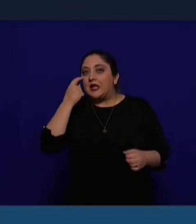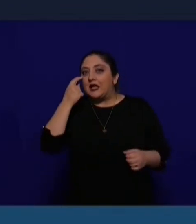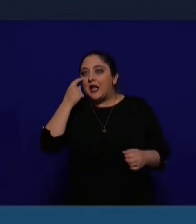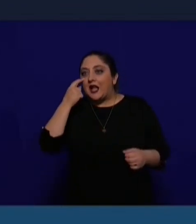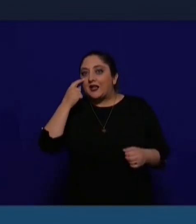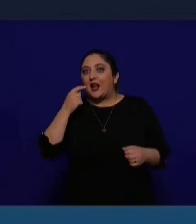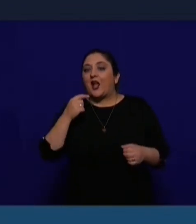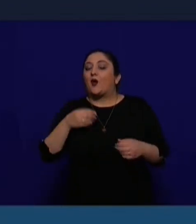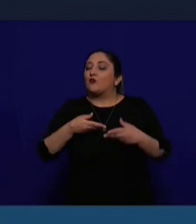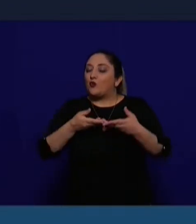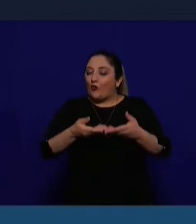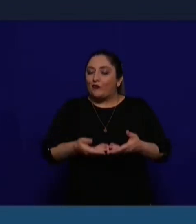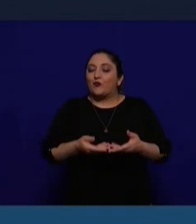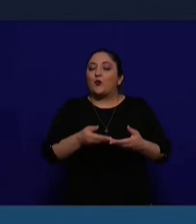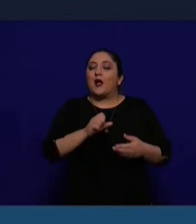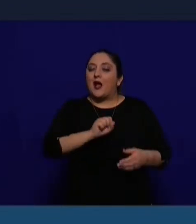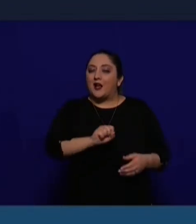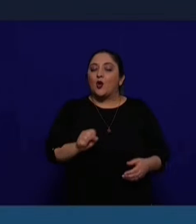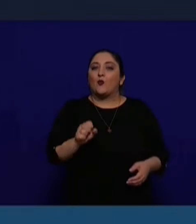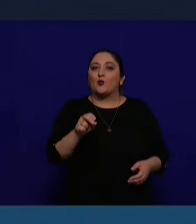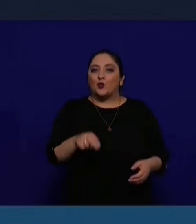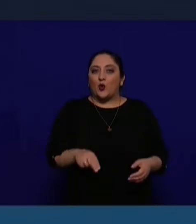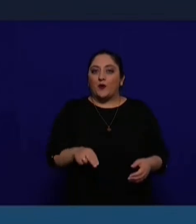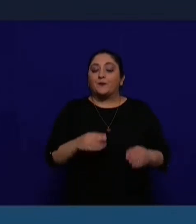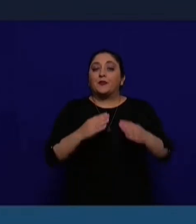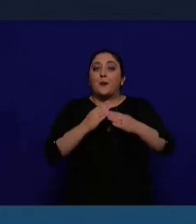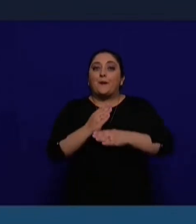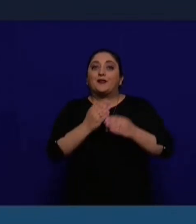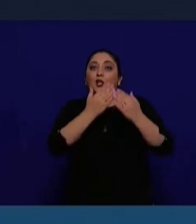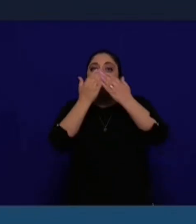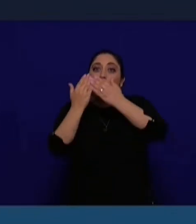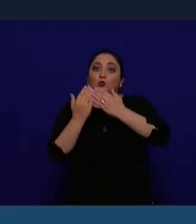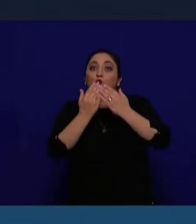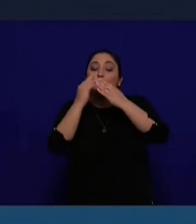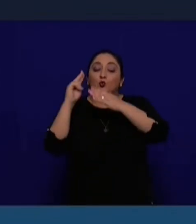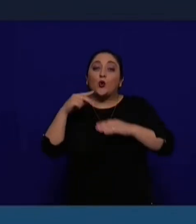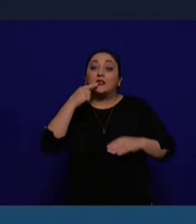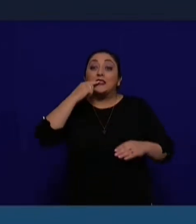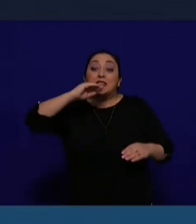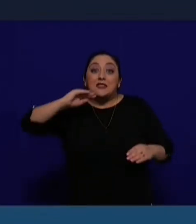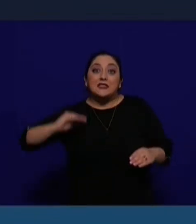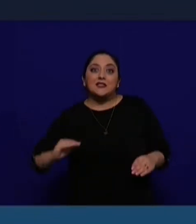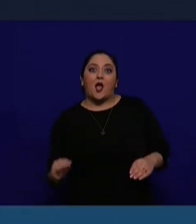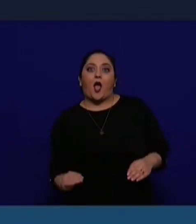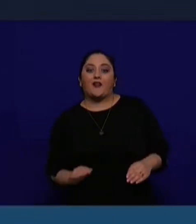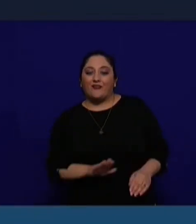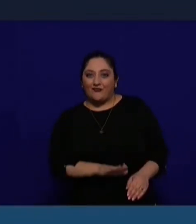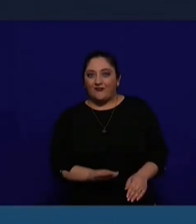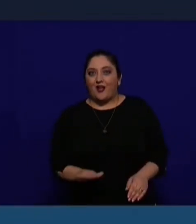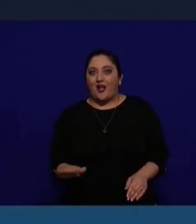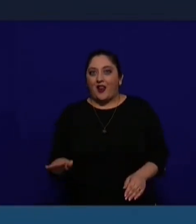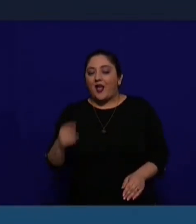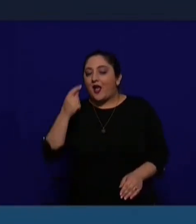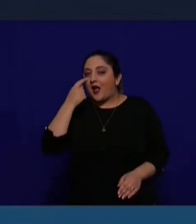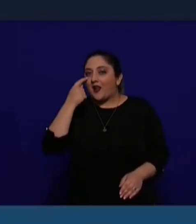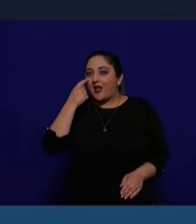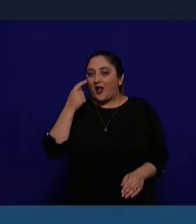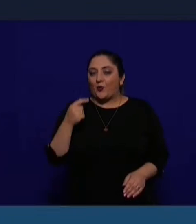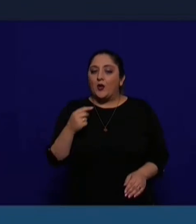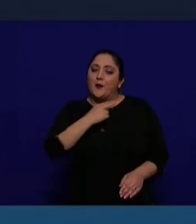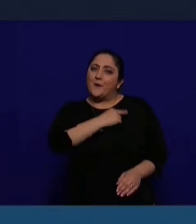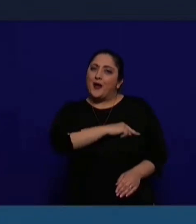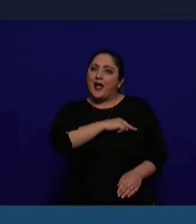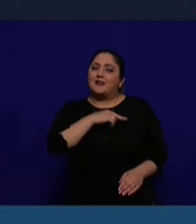wkoll lit-tfal ukoll. Barra minn hekk ukoll bdew l-istudji fuq tfal li huma iżgħar ukoll. U allura hemmhekk qegħdin naraw avvanzi sejrin. Aħna bħala